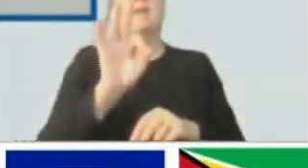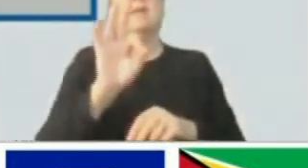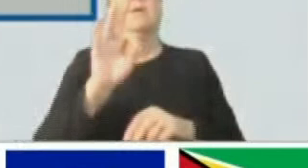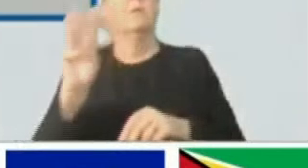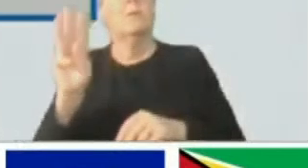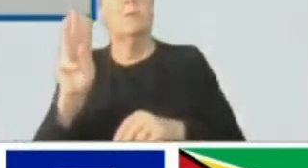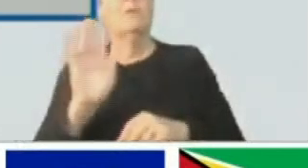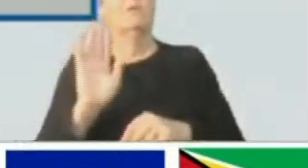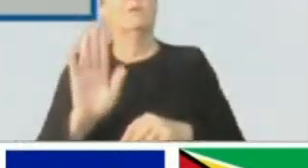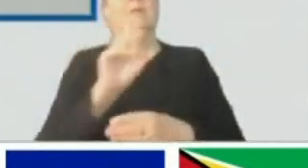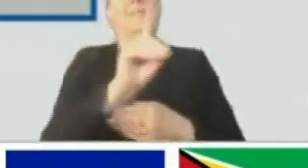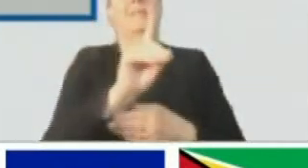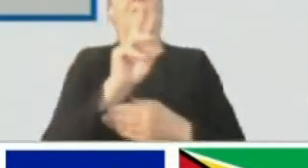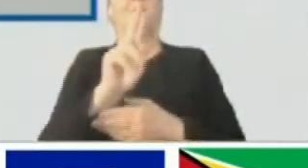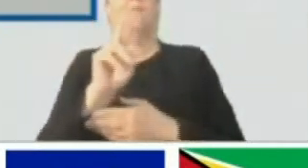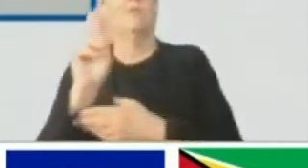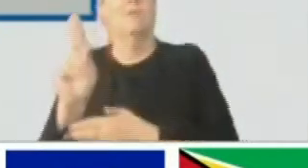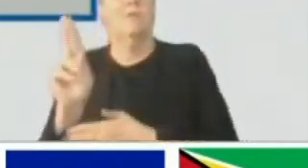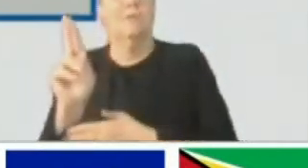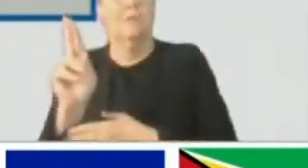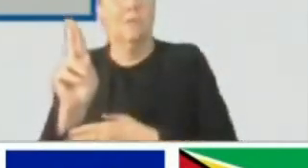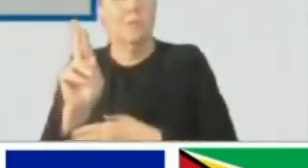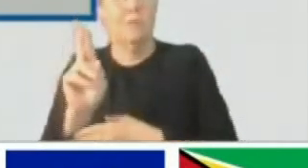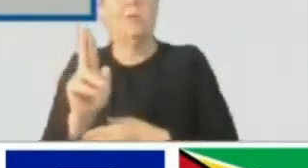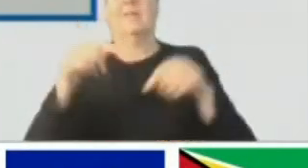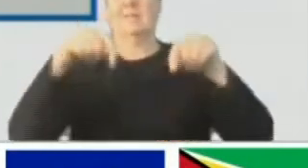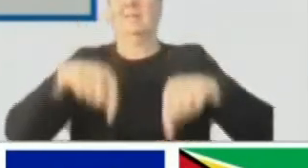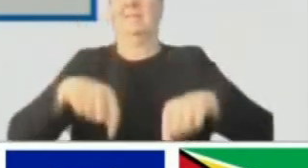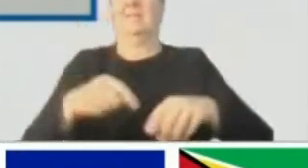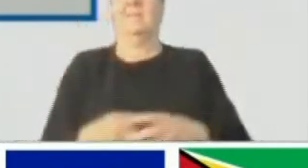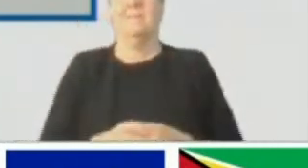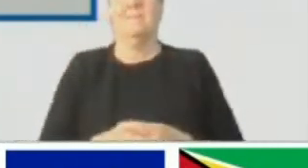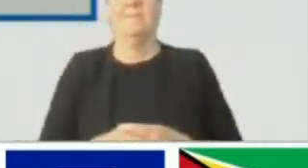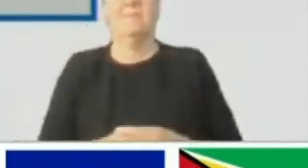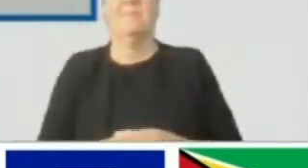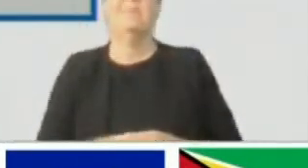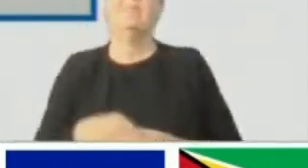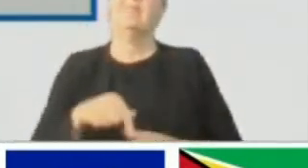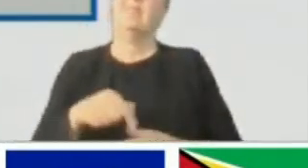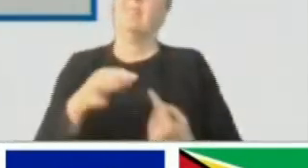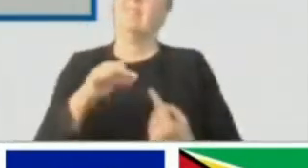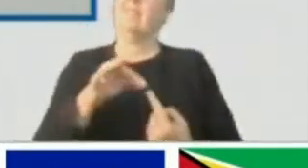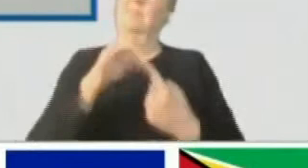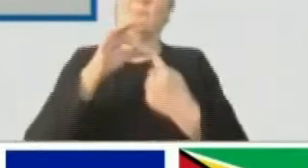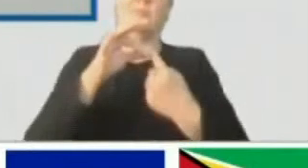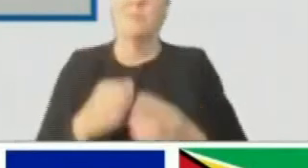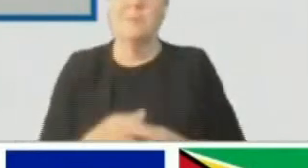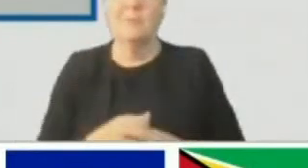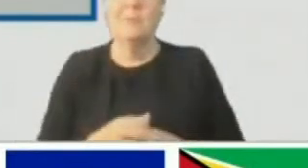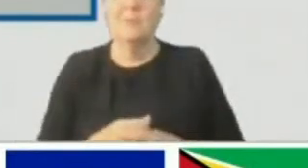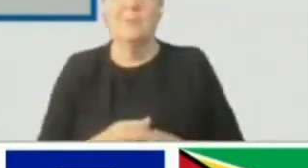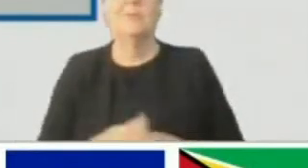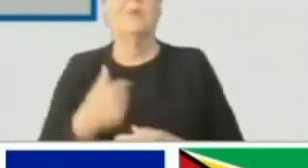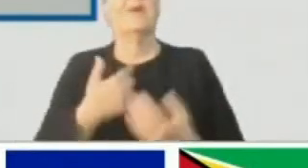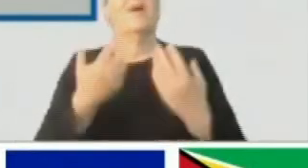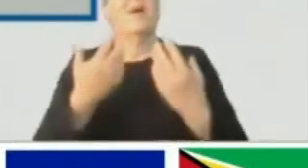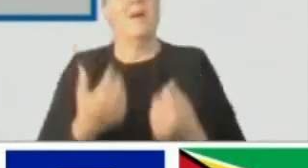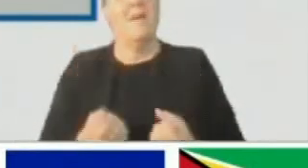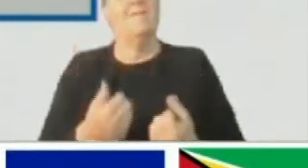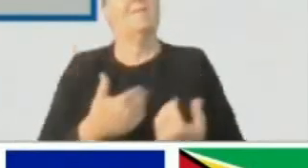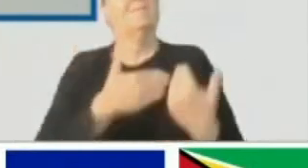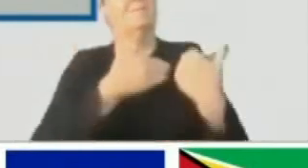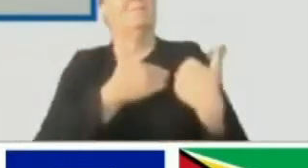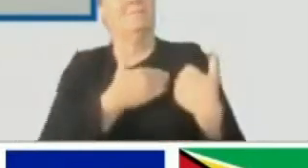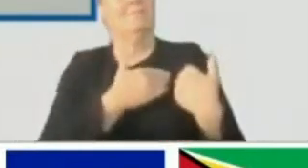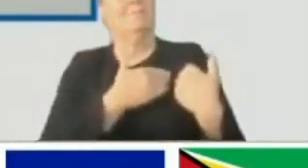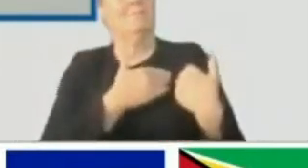this regional platform. This is a particularly special occasion with historic responsibilities, as it is the first time that